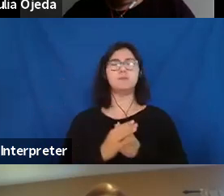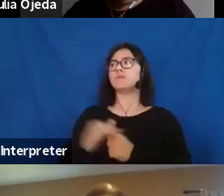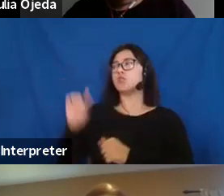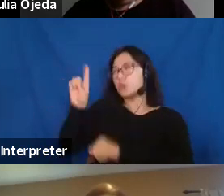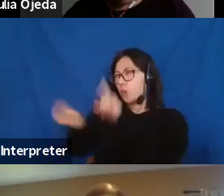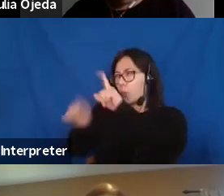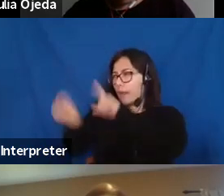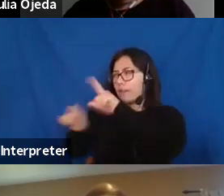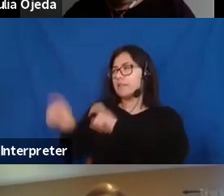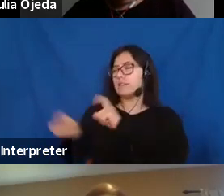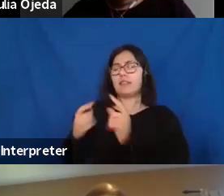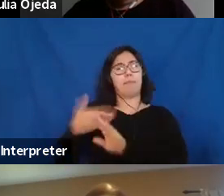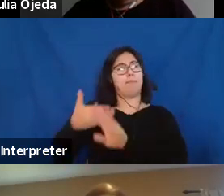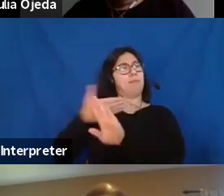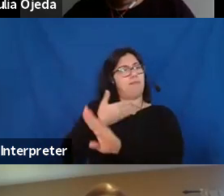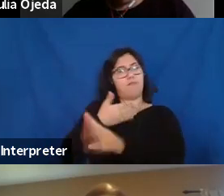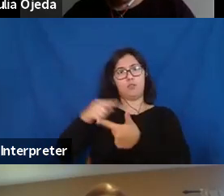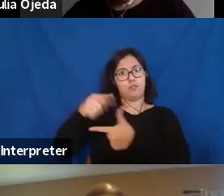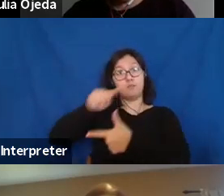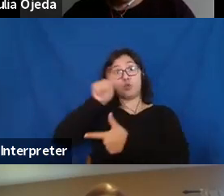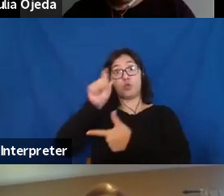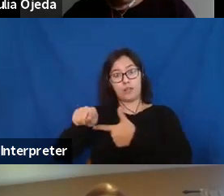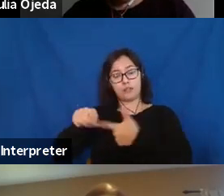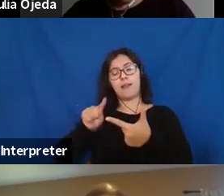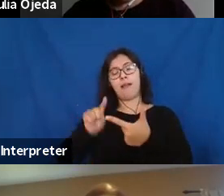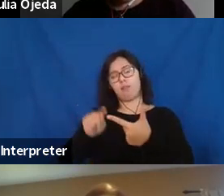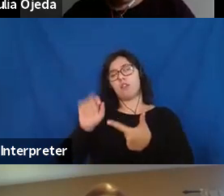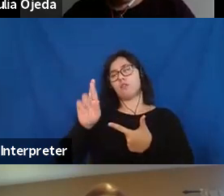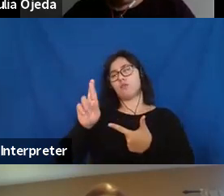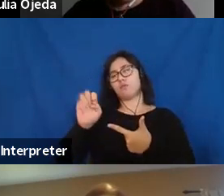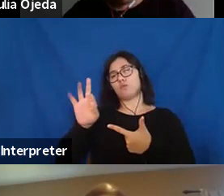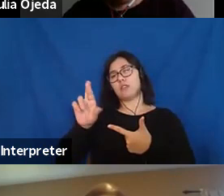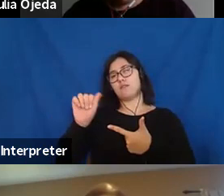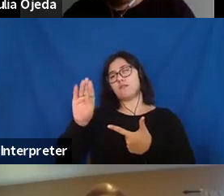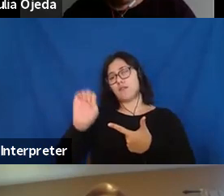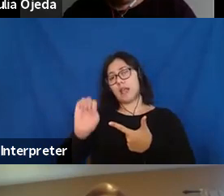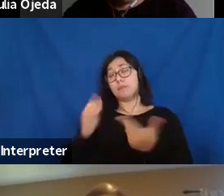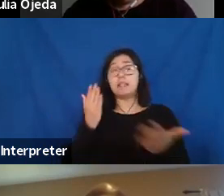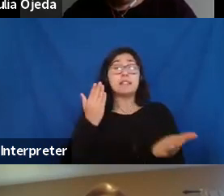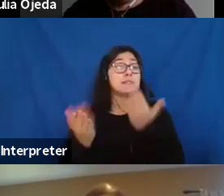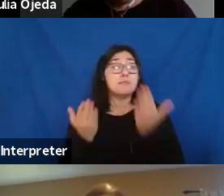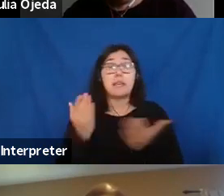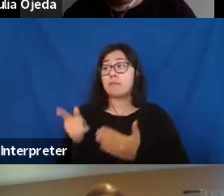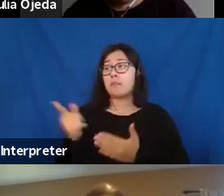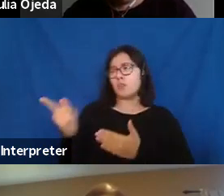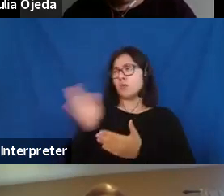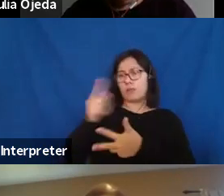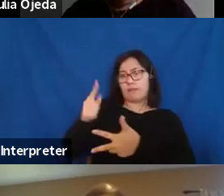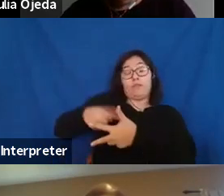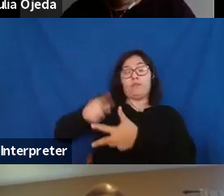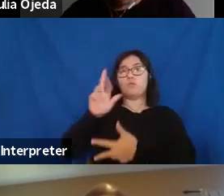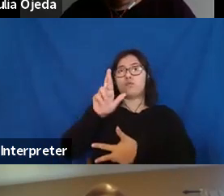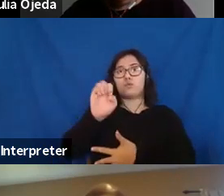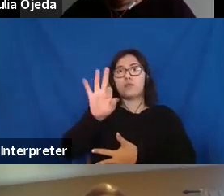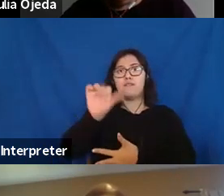even before going to the reframing is so important, because we could be reframing something that's